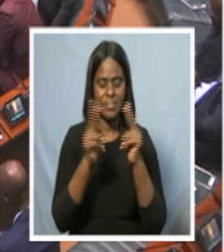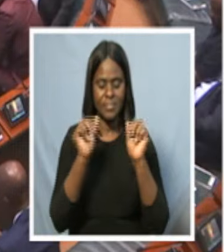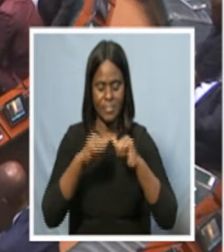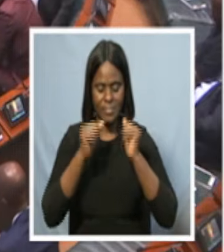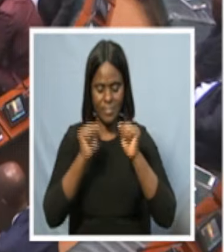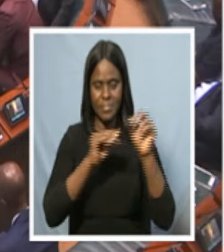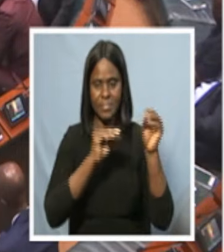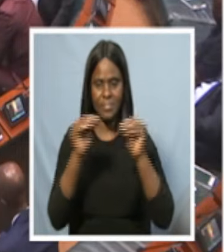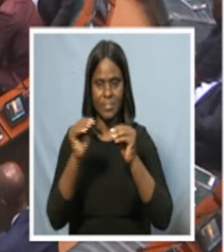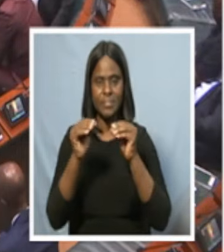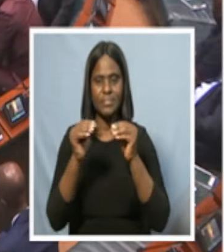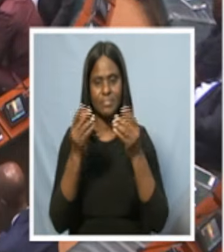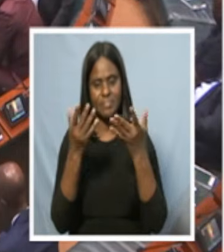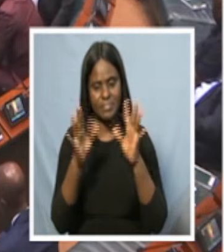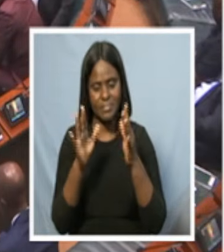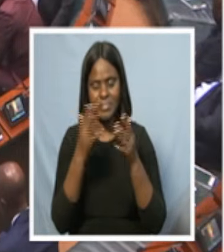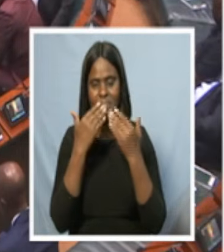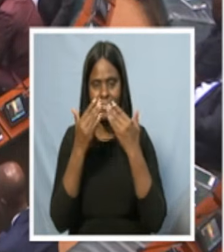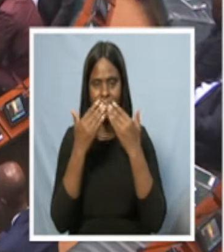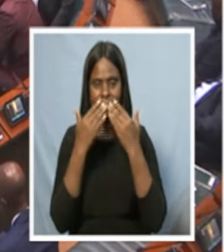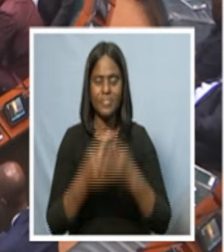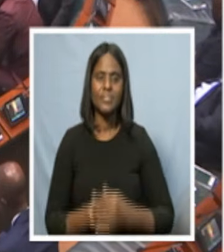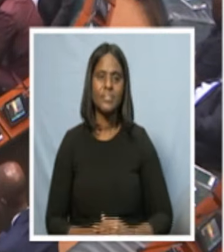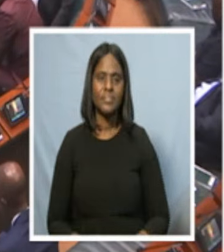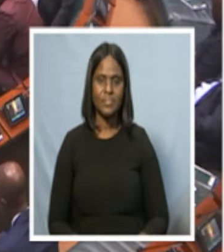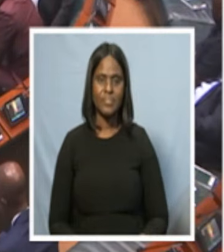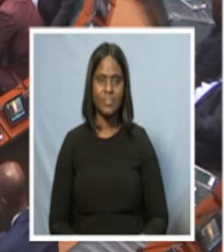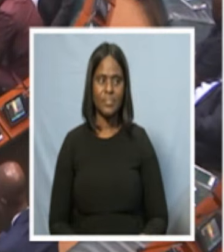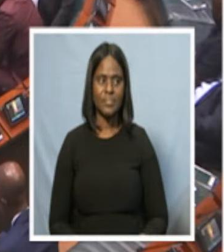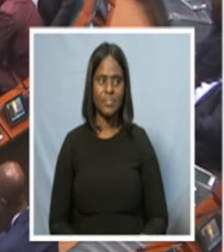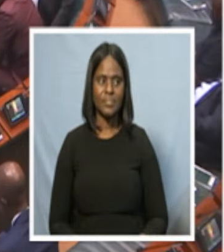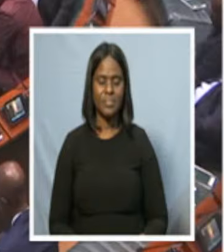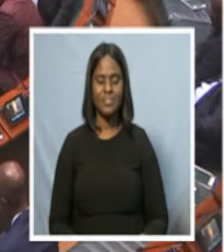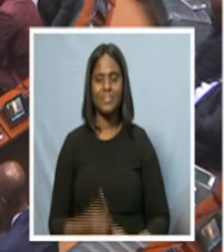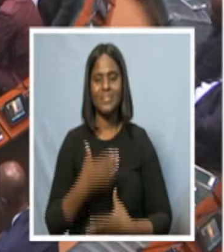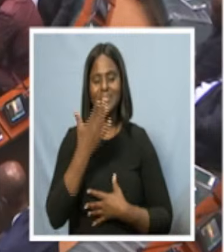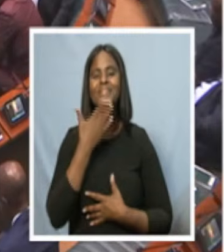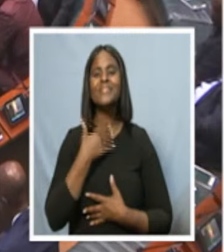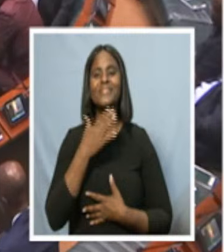can adjourn quickly. I thank you. Bon appetit.